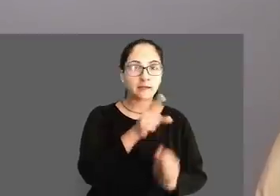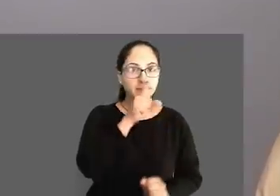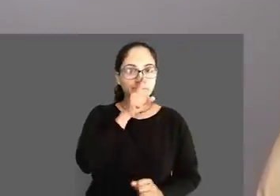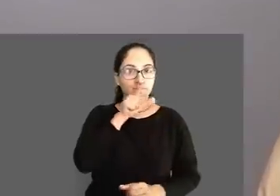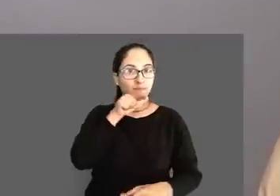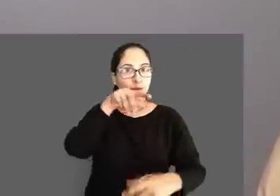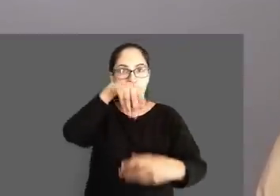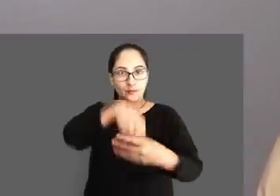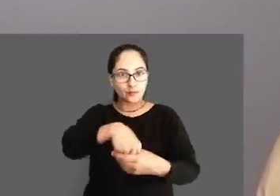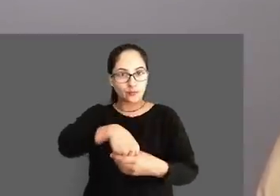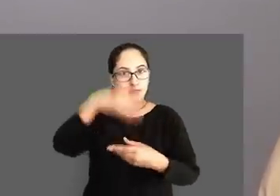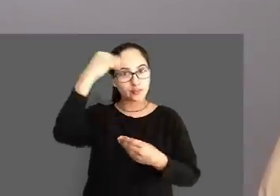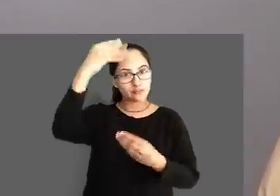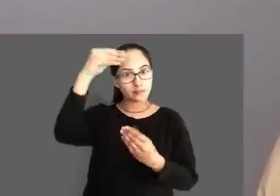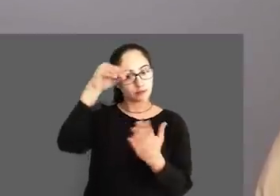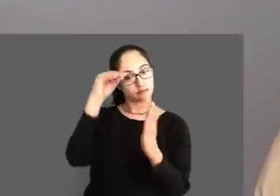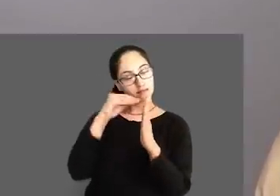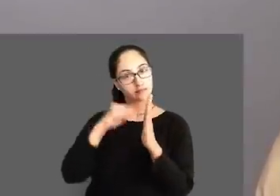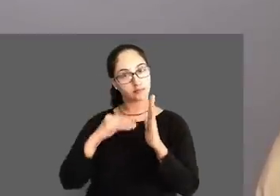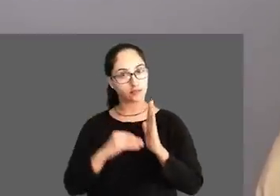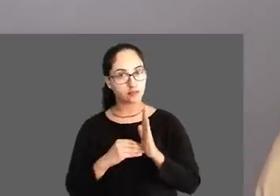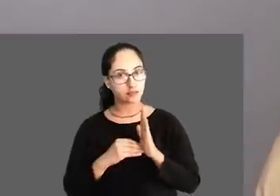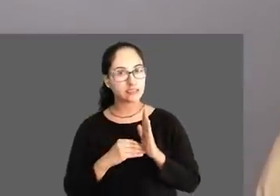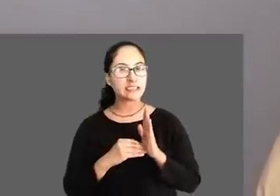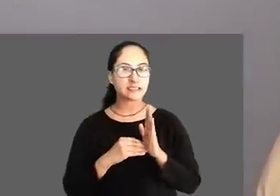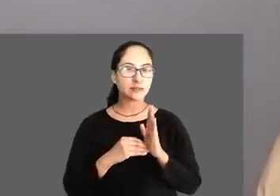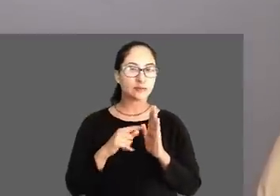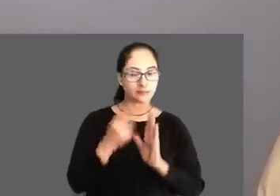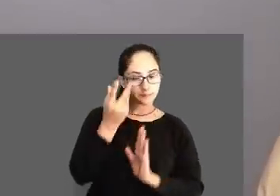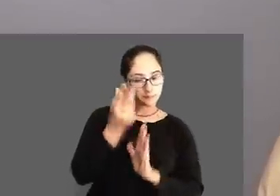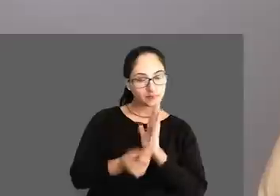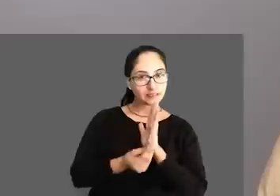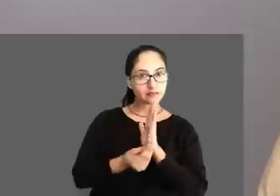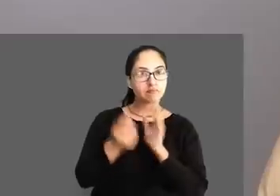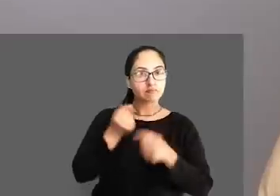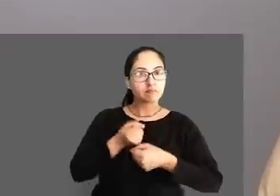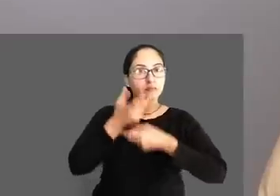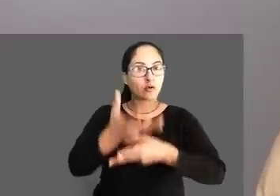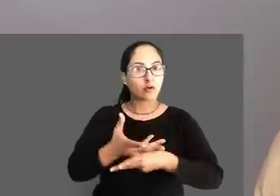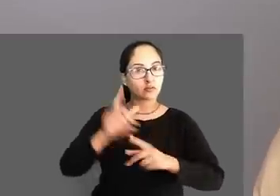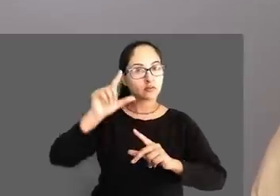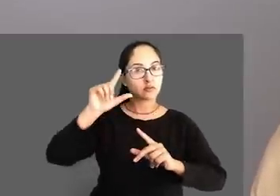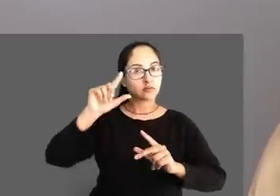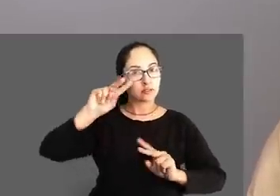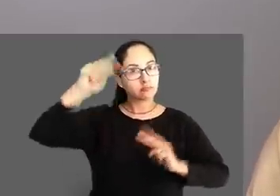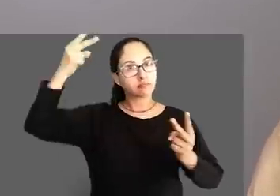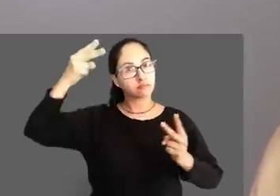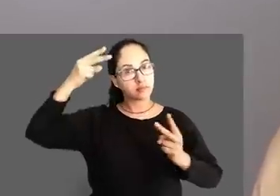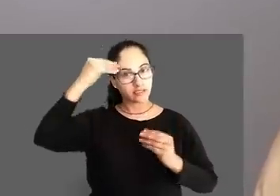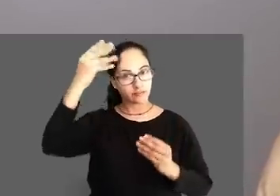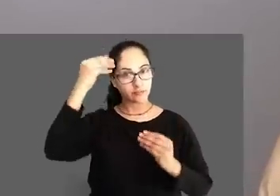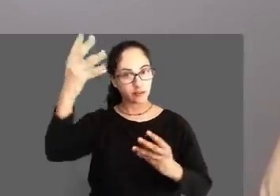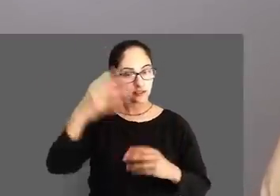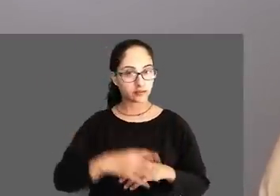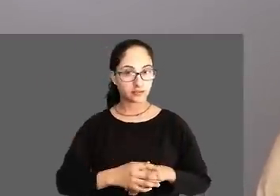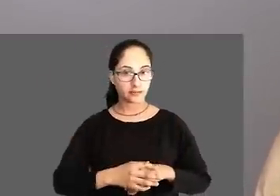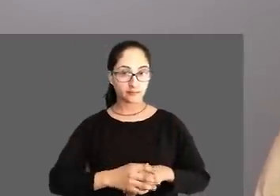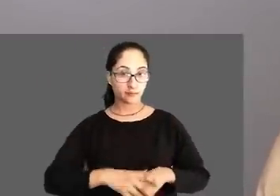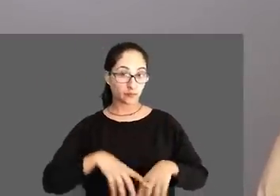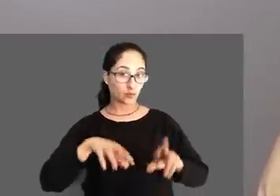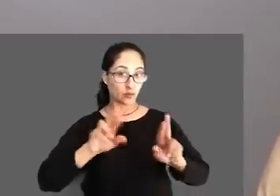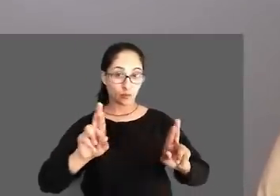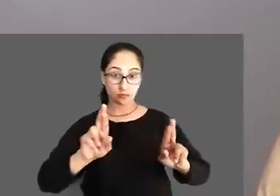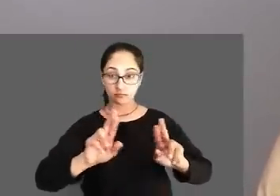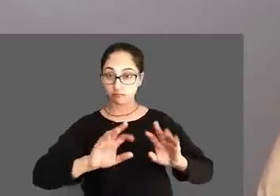the context of the time and the complexities that Ismailis were facing, and you know how information is